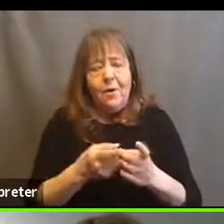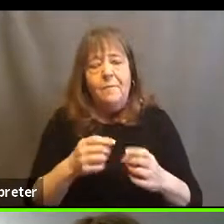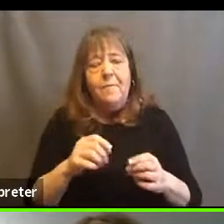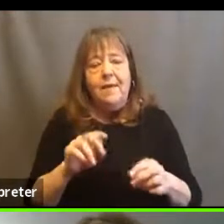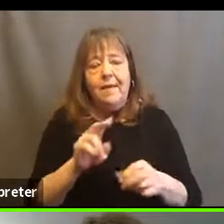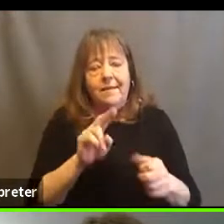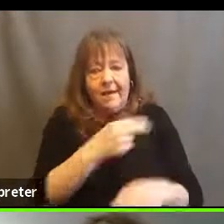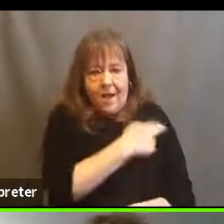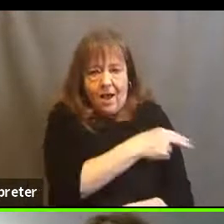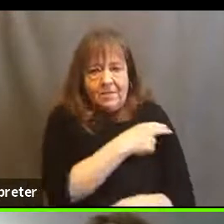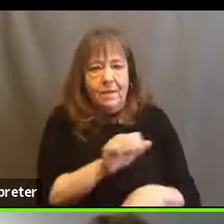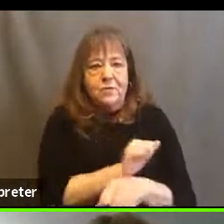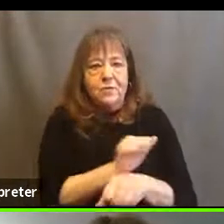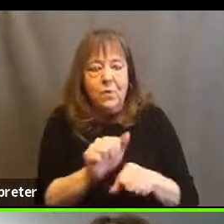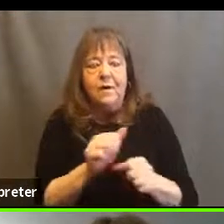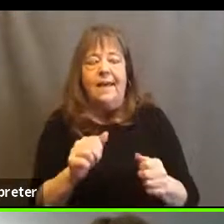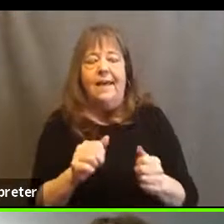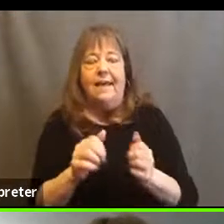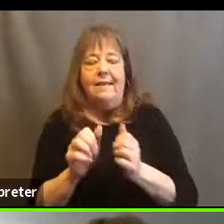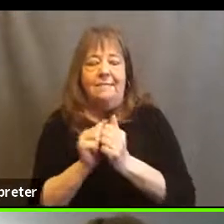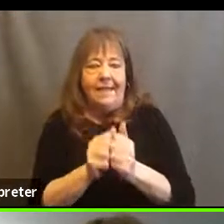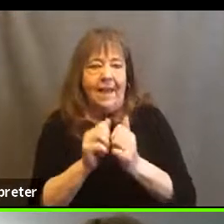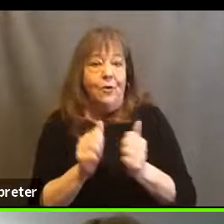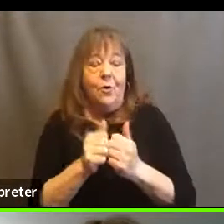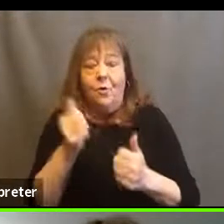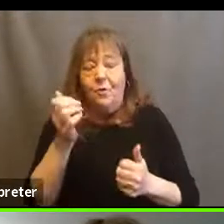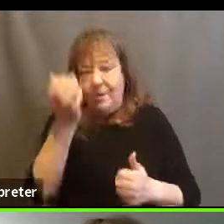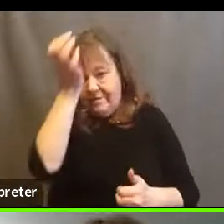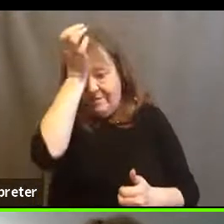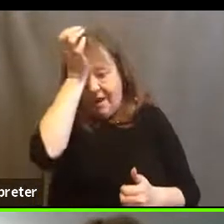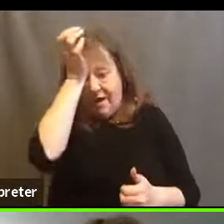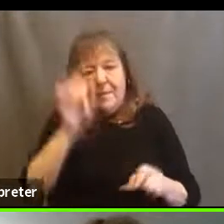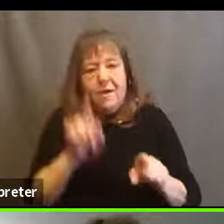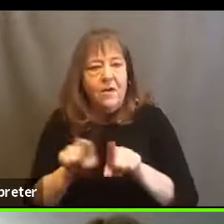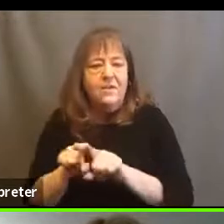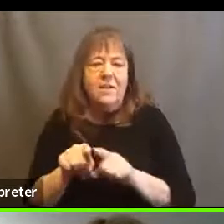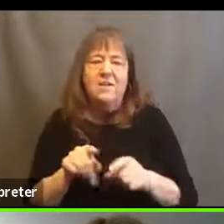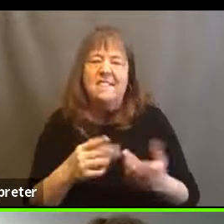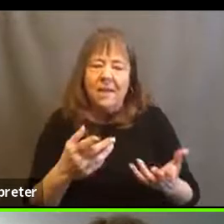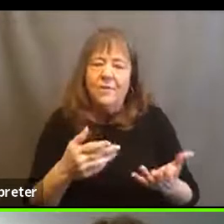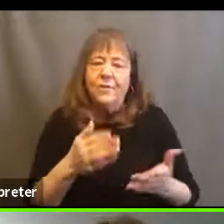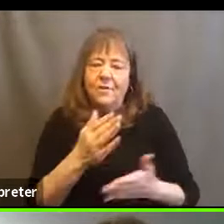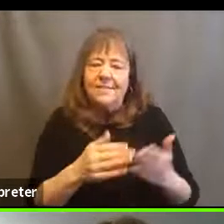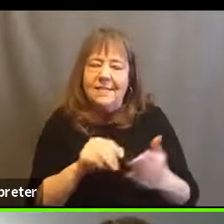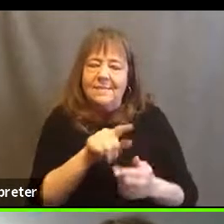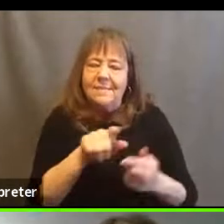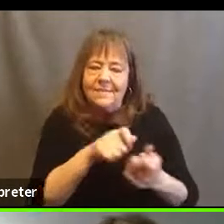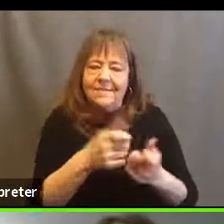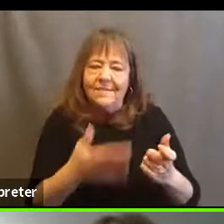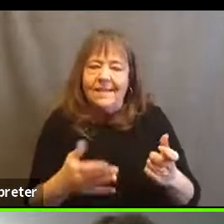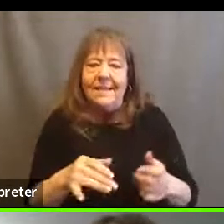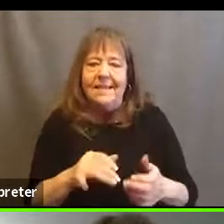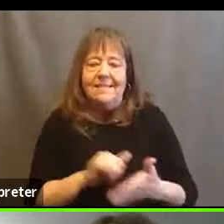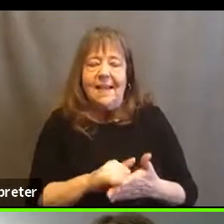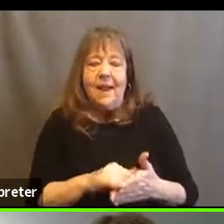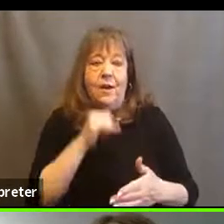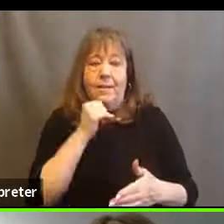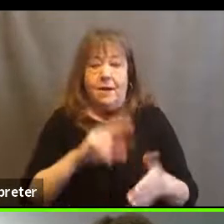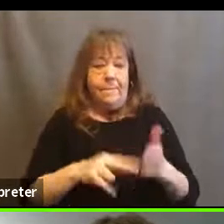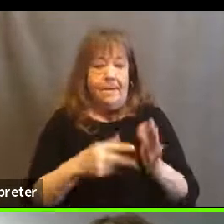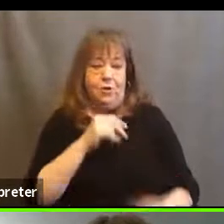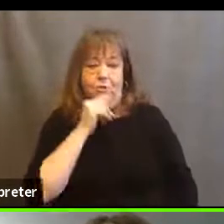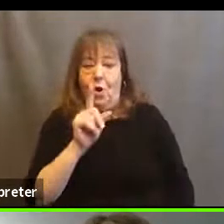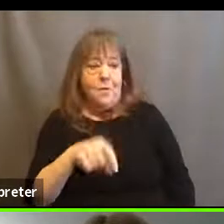with the fire department. There's a lot of pieces to that, but there's definitely some caveats. So it's not just a blanket, you don't have to